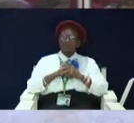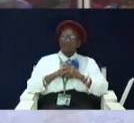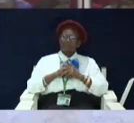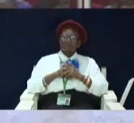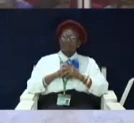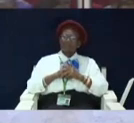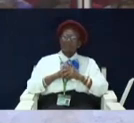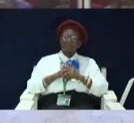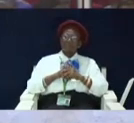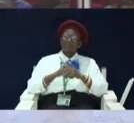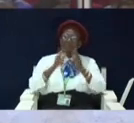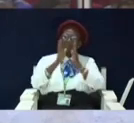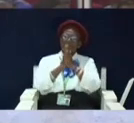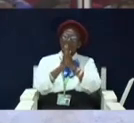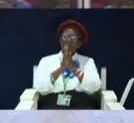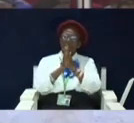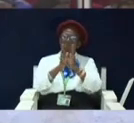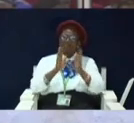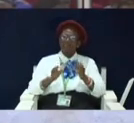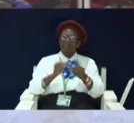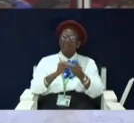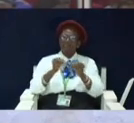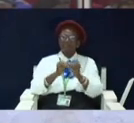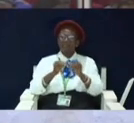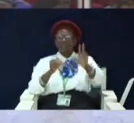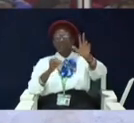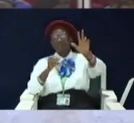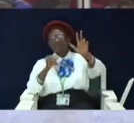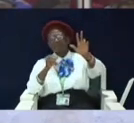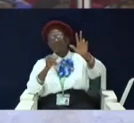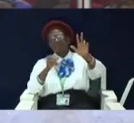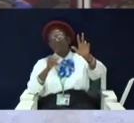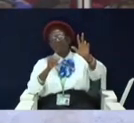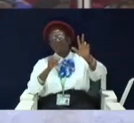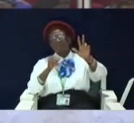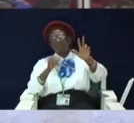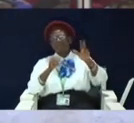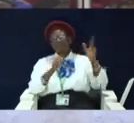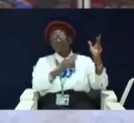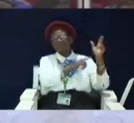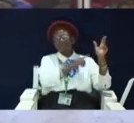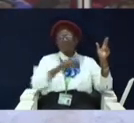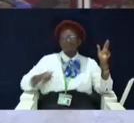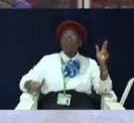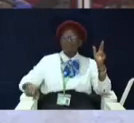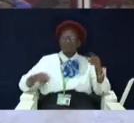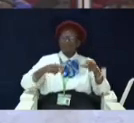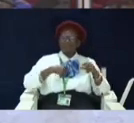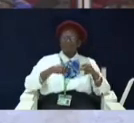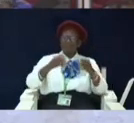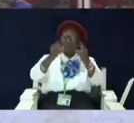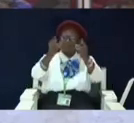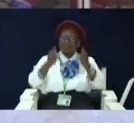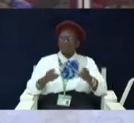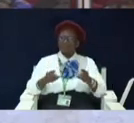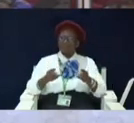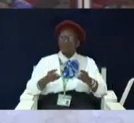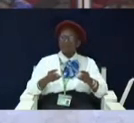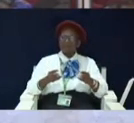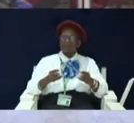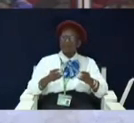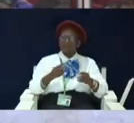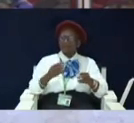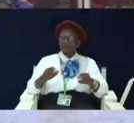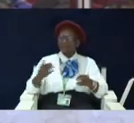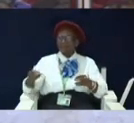prayer number three, Lord, I want a material breakthrough tonight.